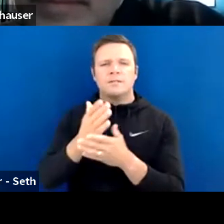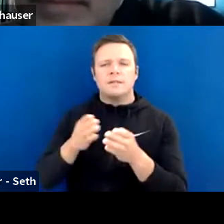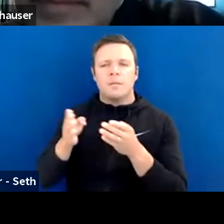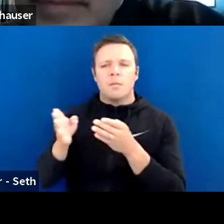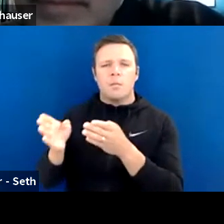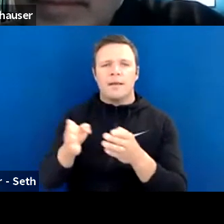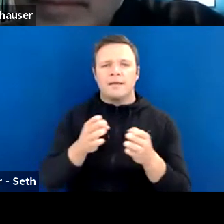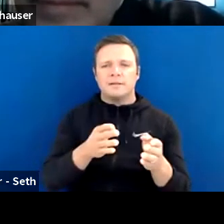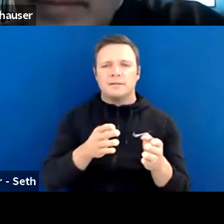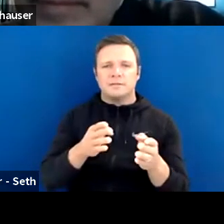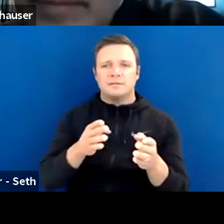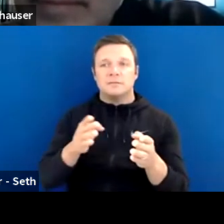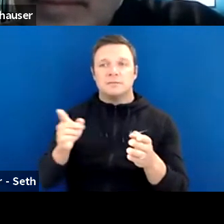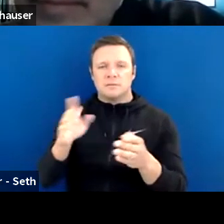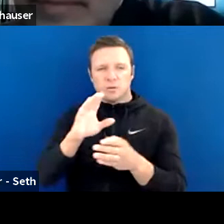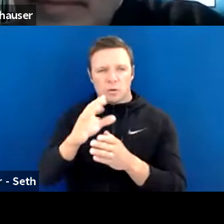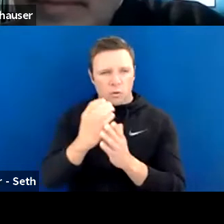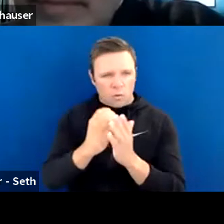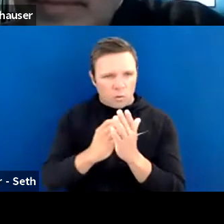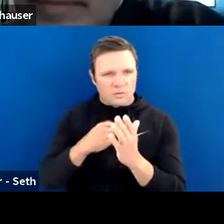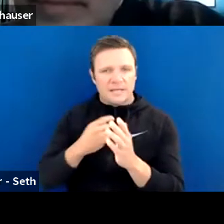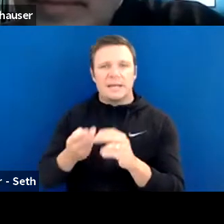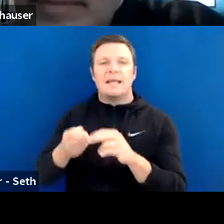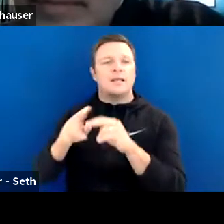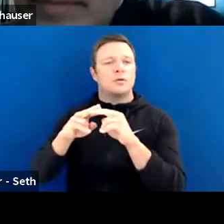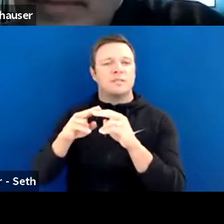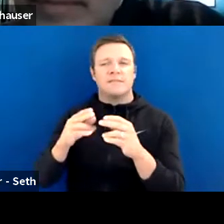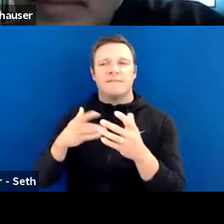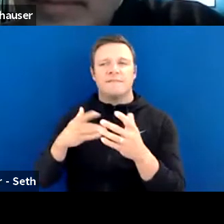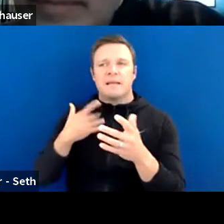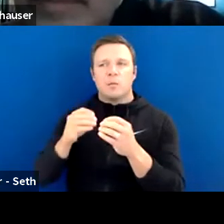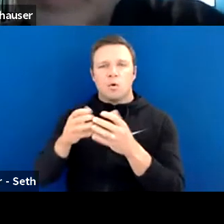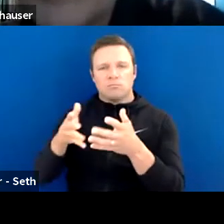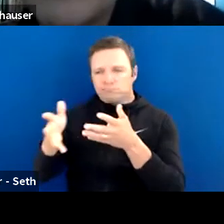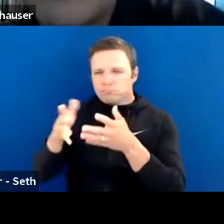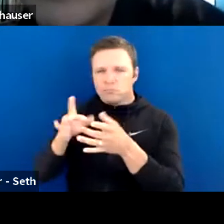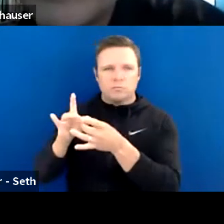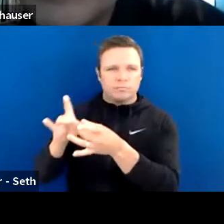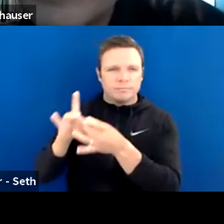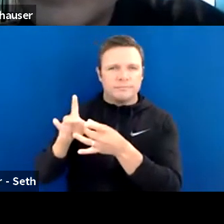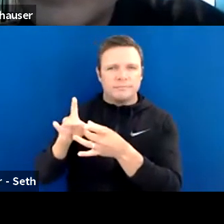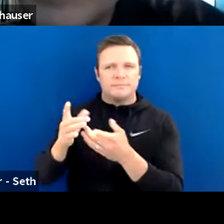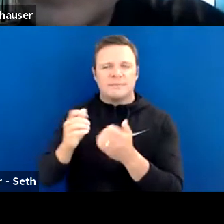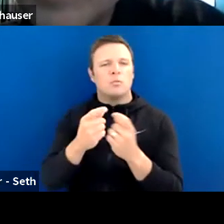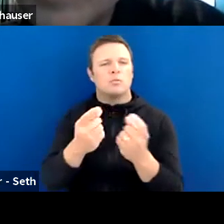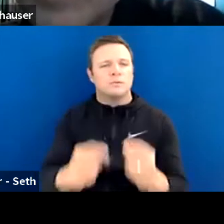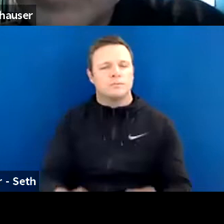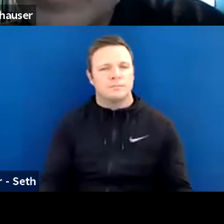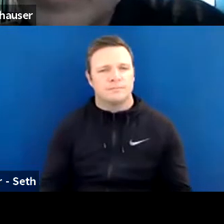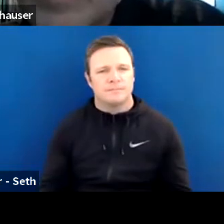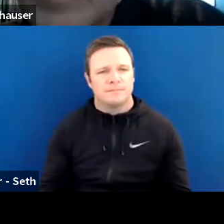incorporated into your course to increase that engagement, student to student and between instructor to